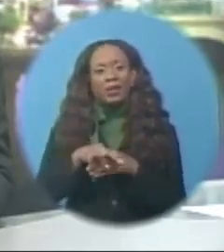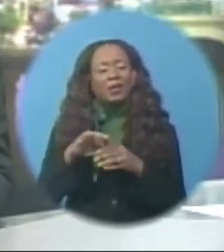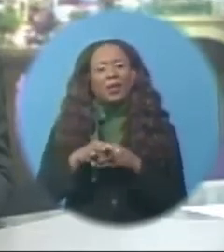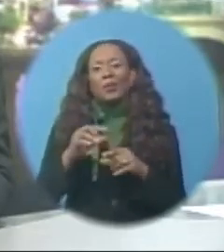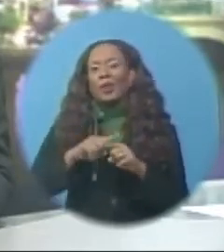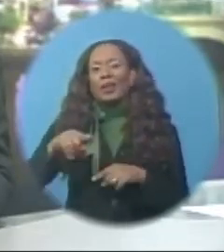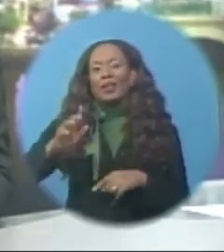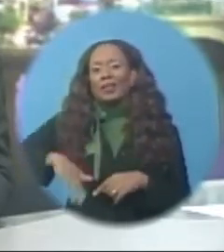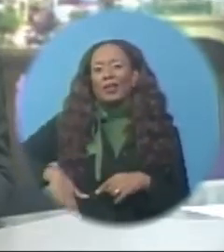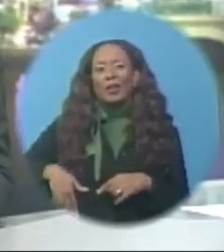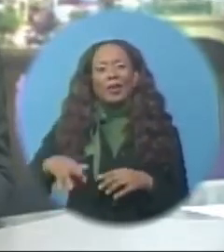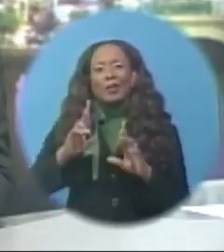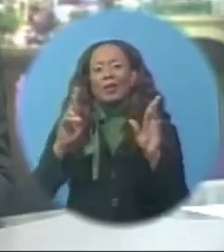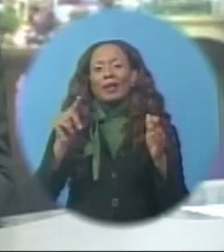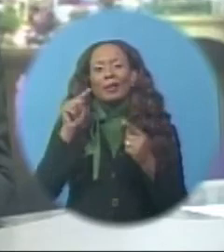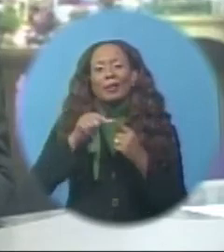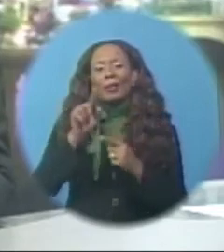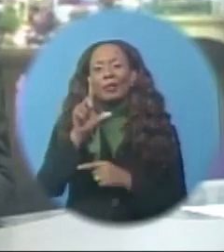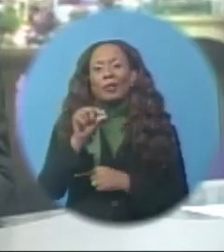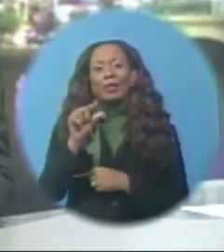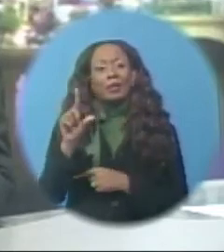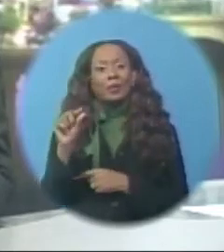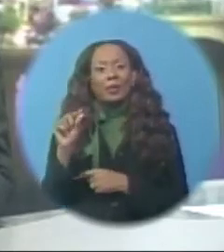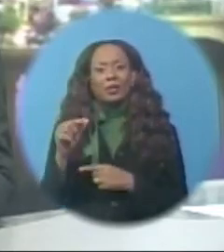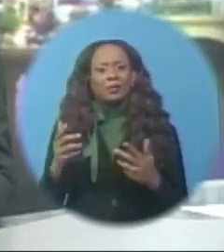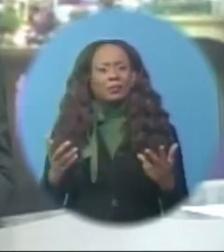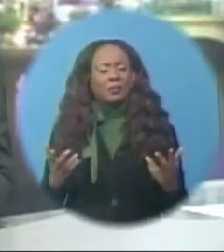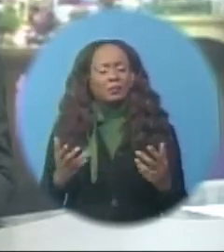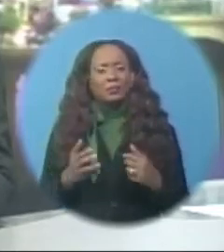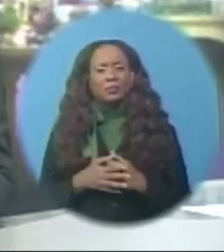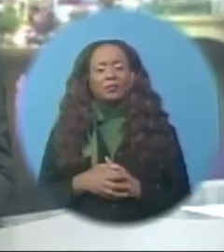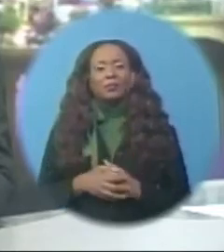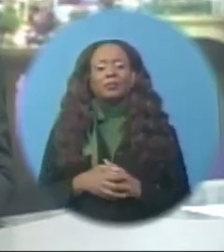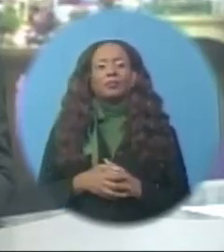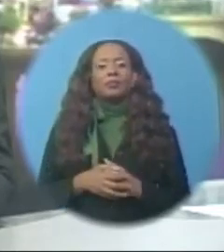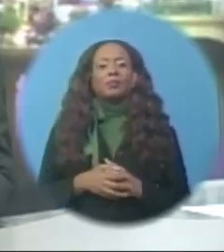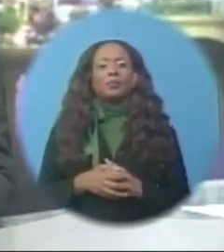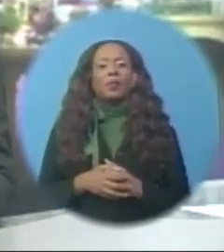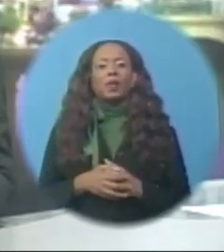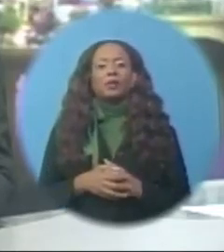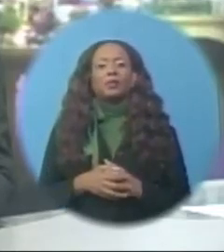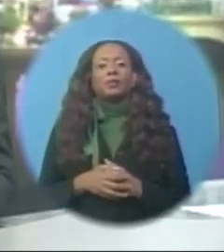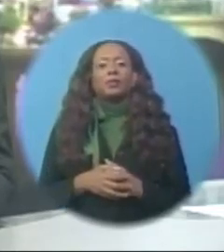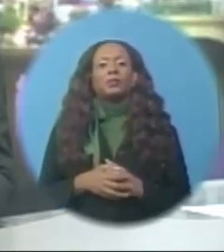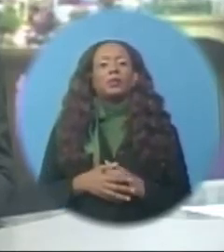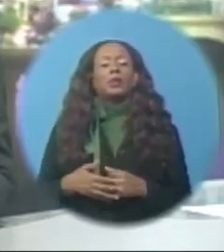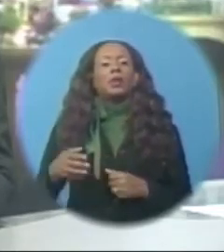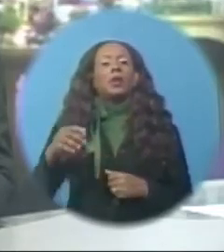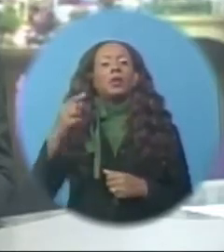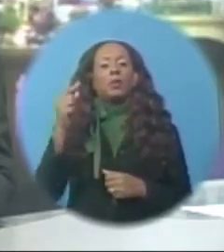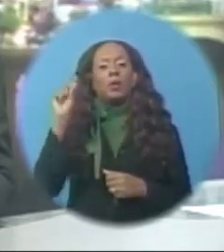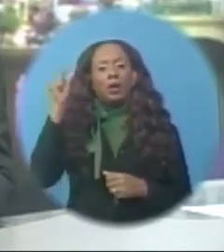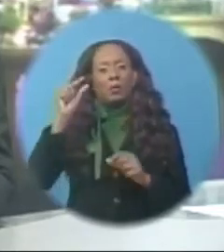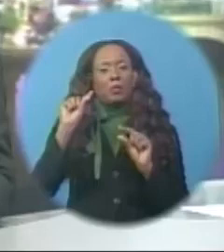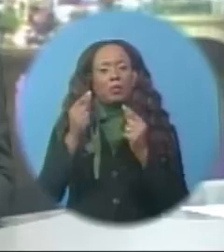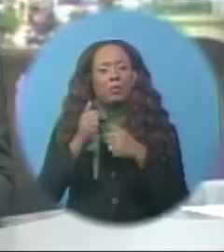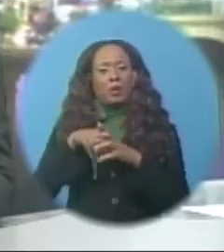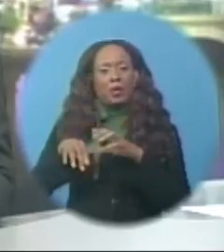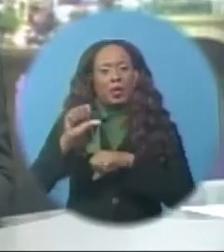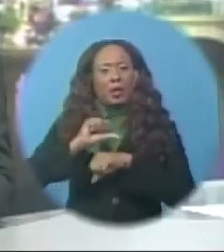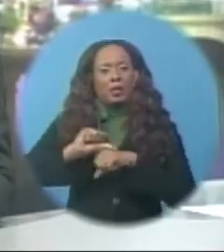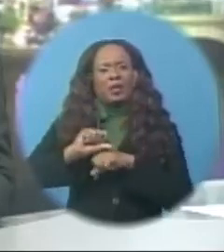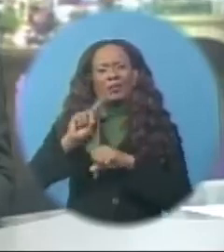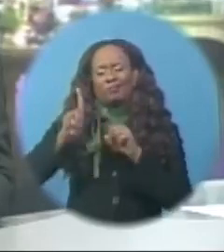not due until 2020. And the minority opposition Democratic National Alliance in Antigua